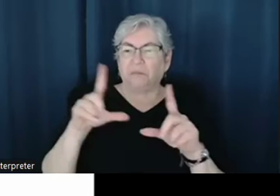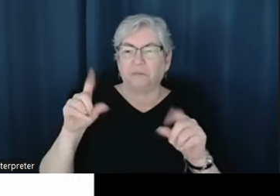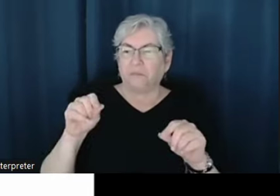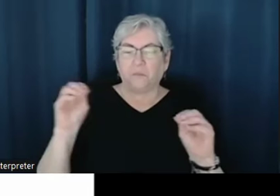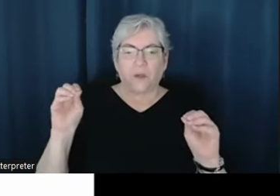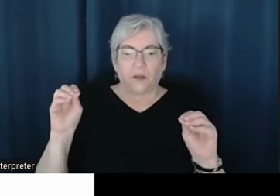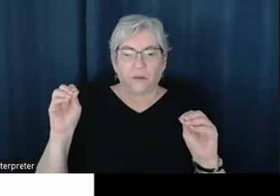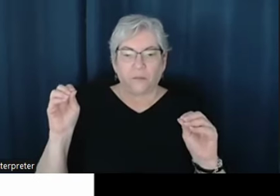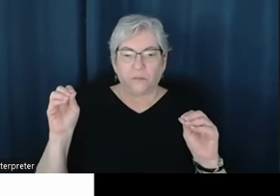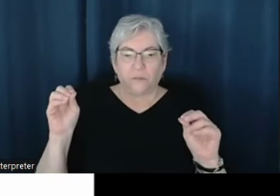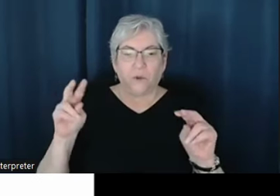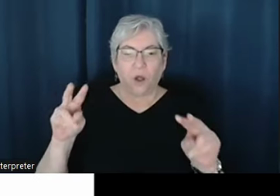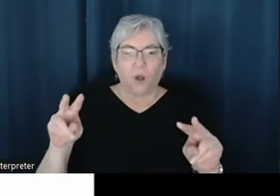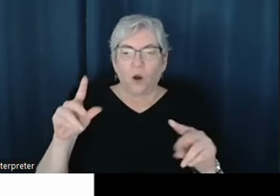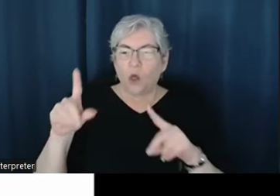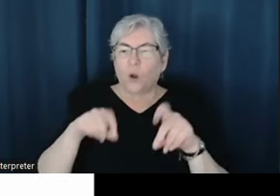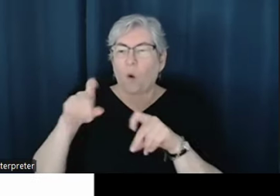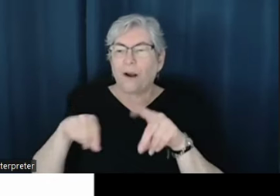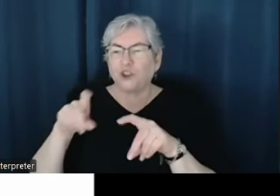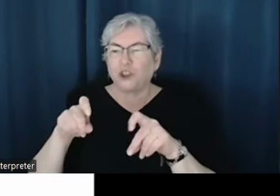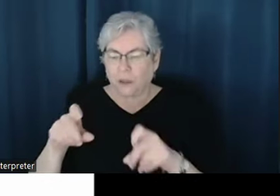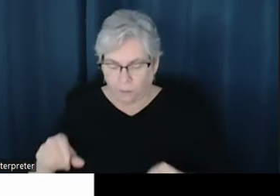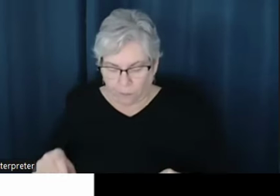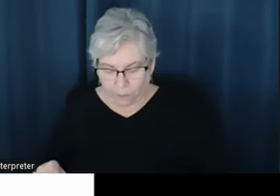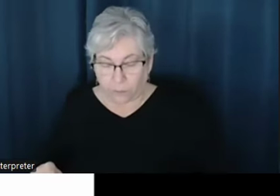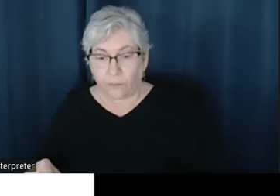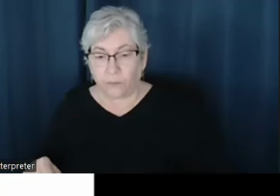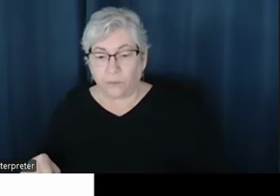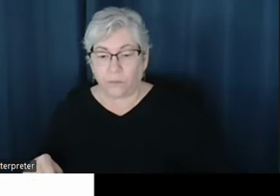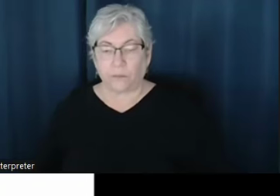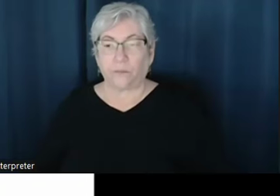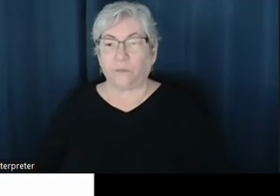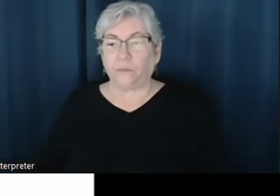can look to the question slide now and open up. Unmuted.